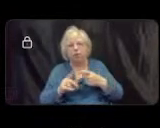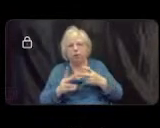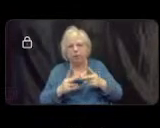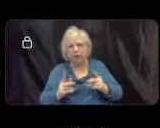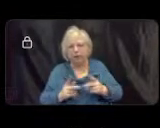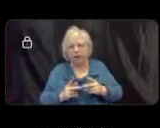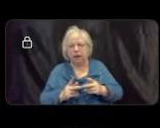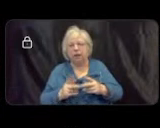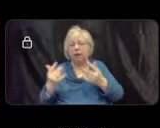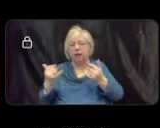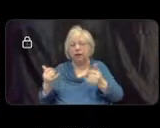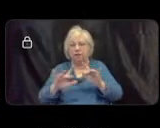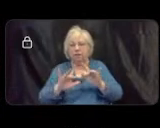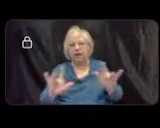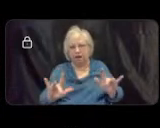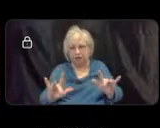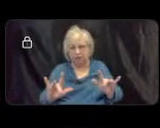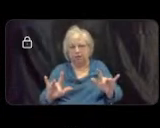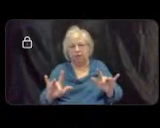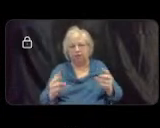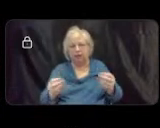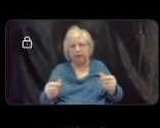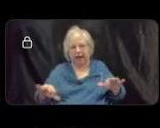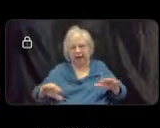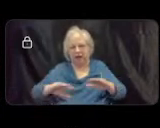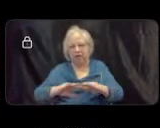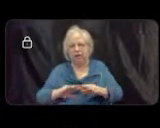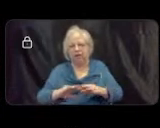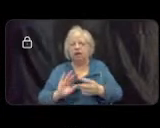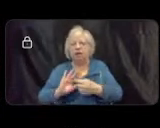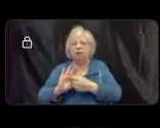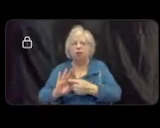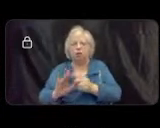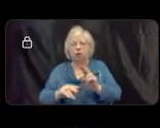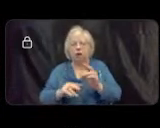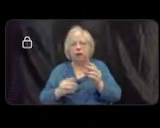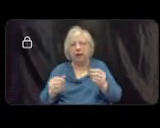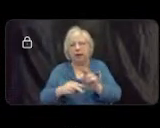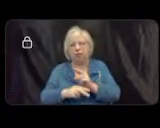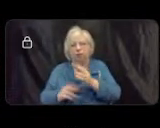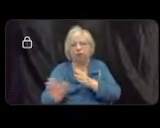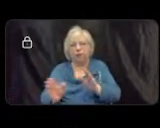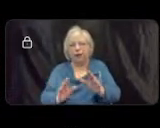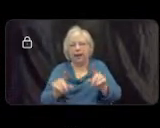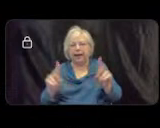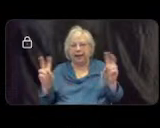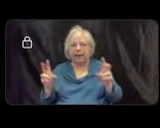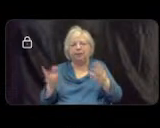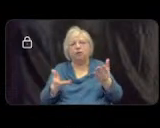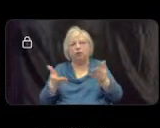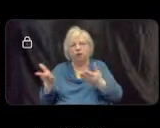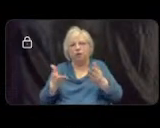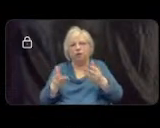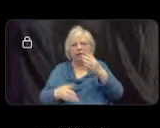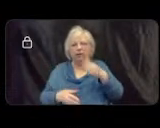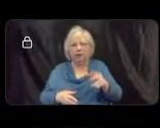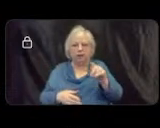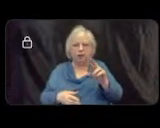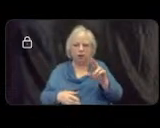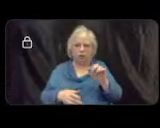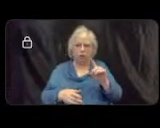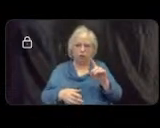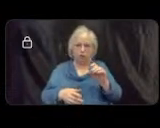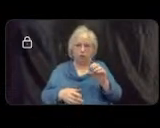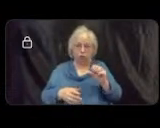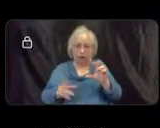site. It's currently vacant land. It's shown on the land use plan as service trades.